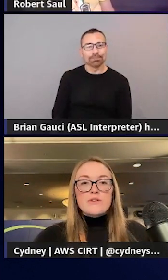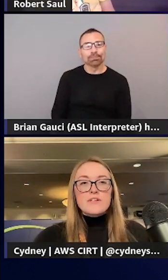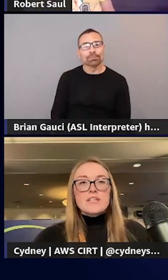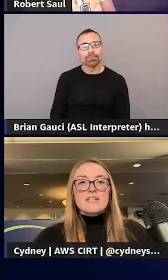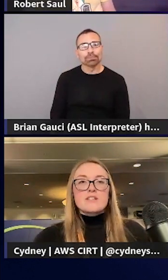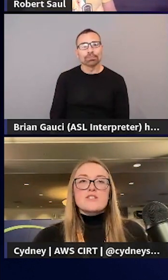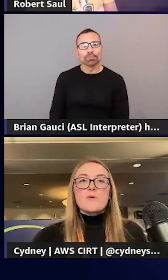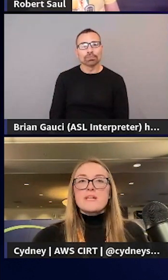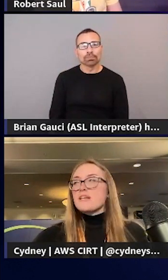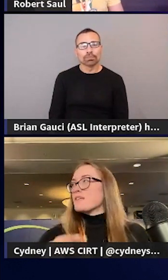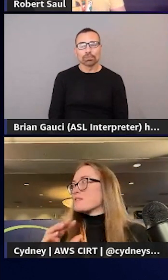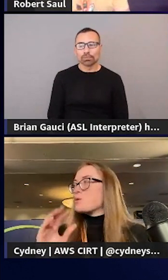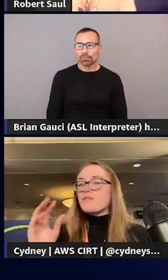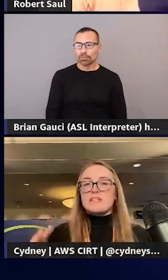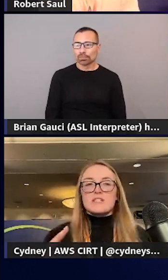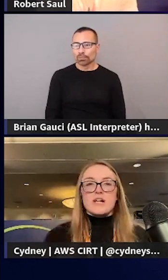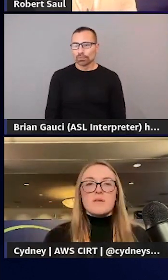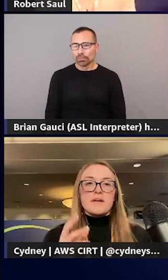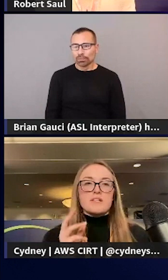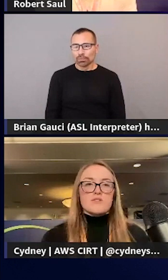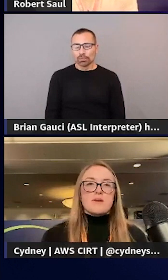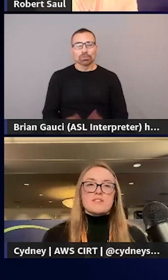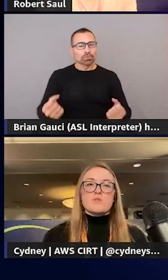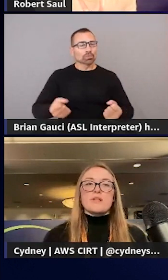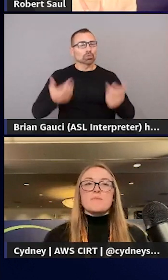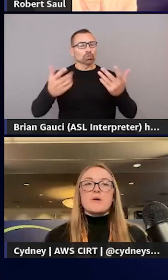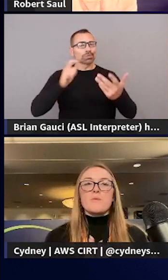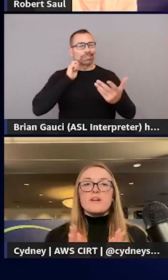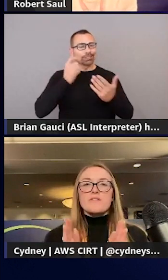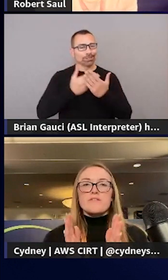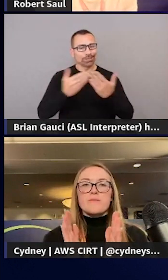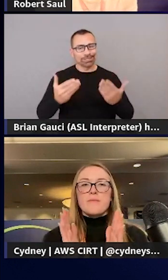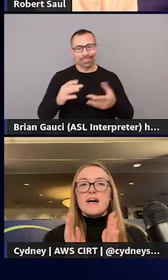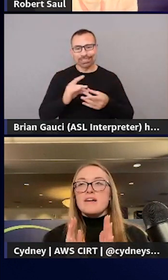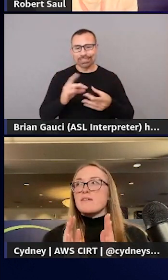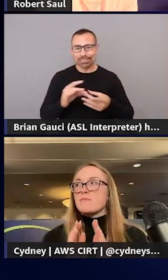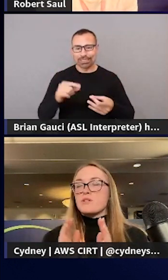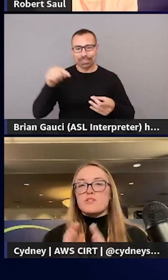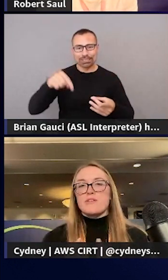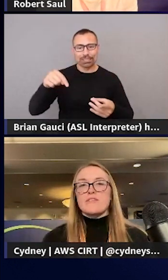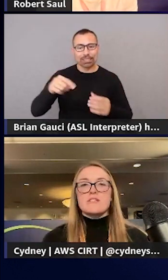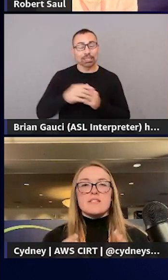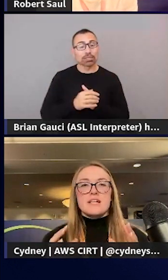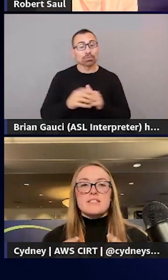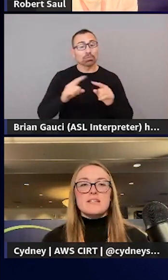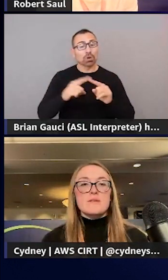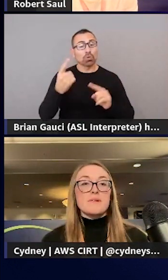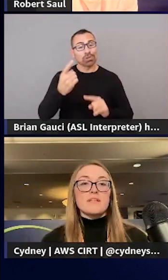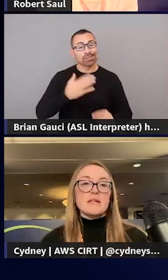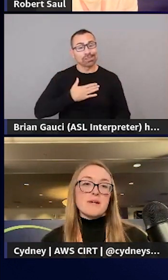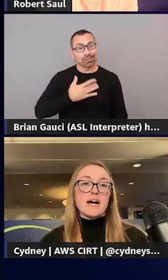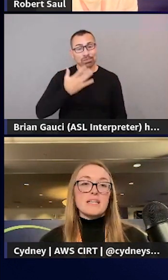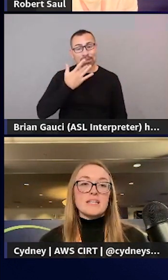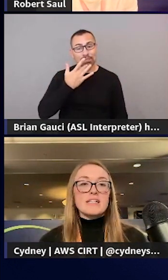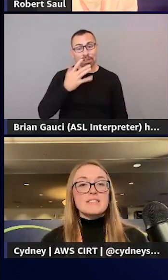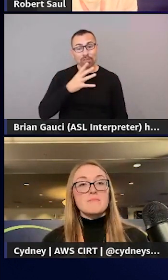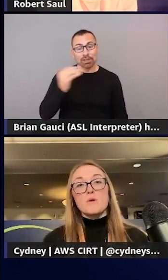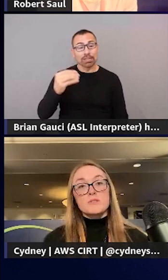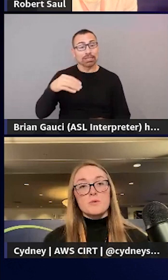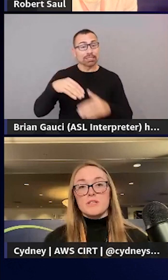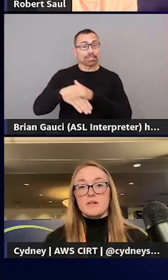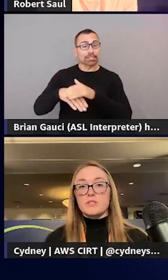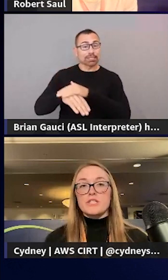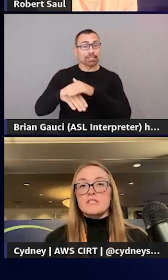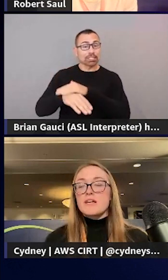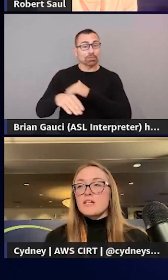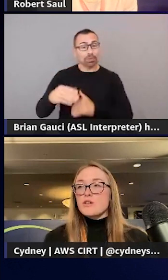So there's so many cool things to talk about in this repository, but one of my personal favorites is the accessibility behind it. It is in